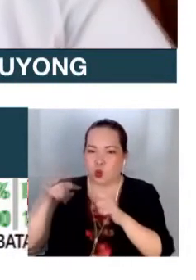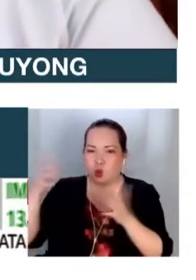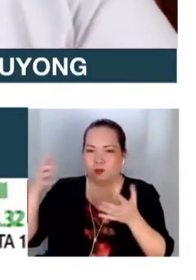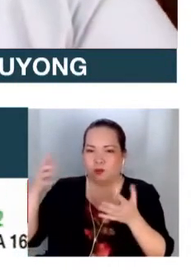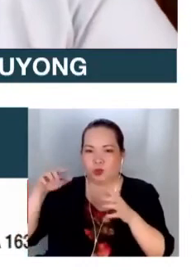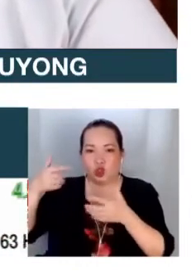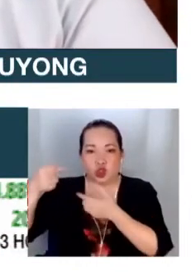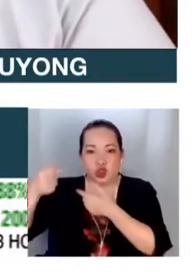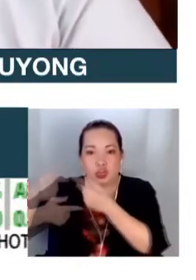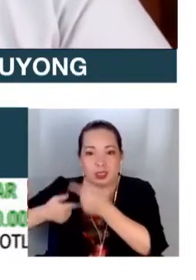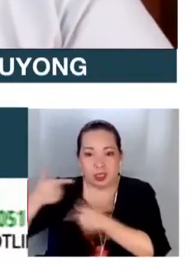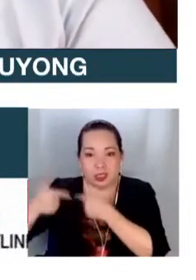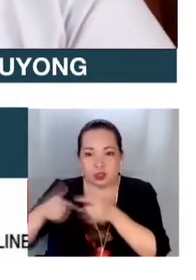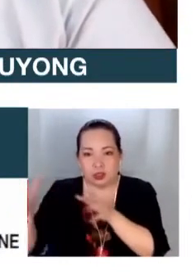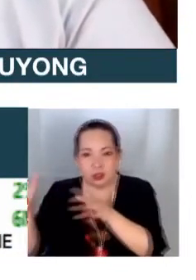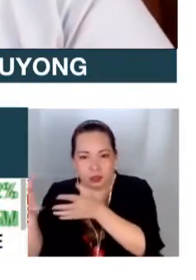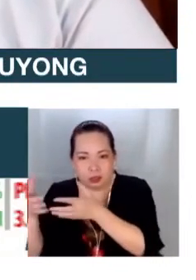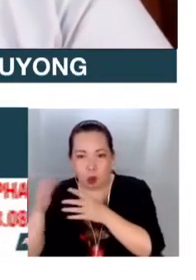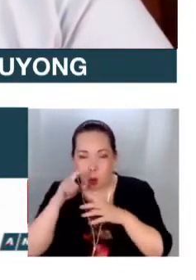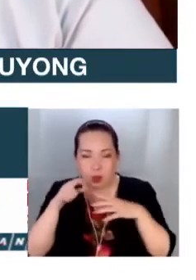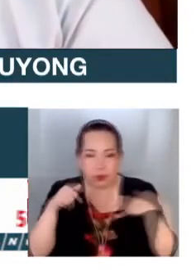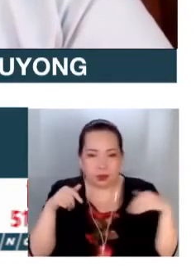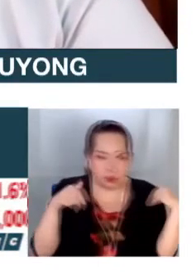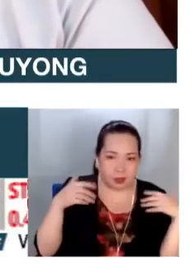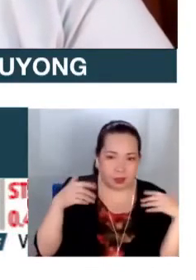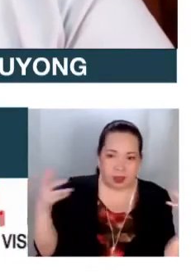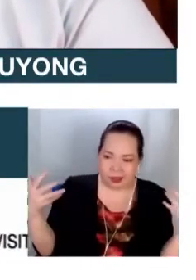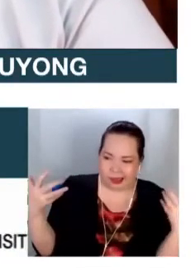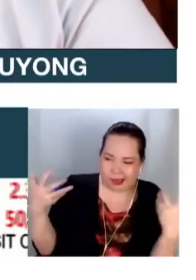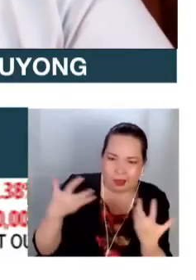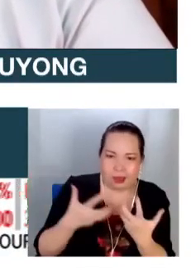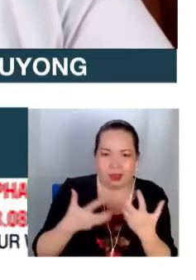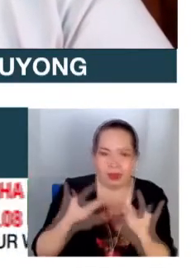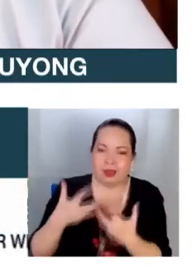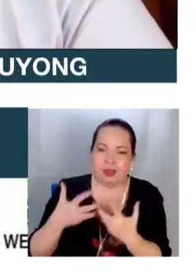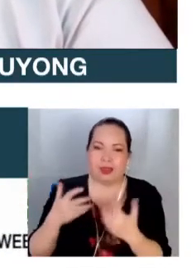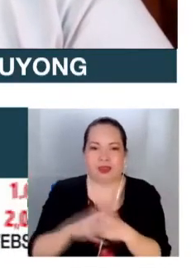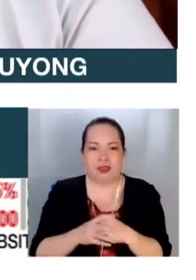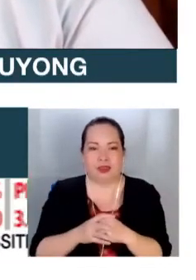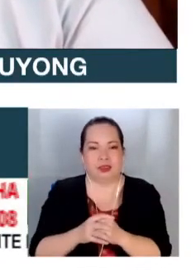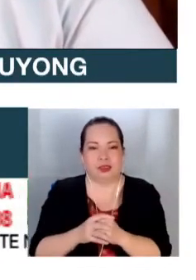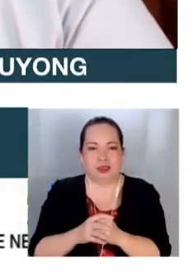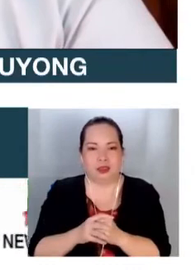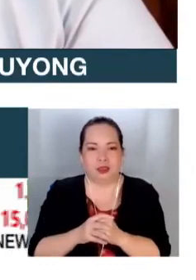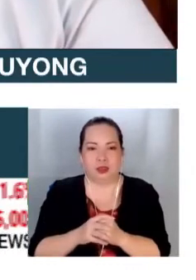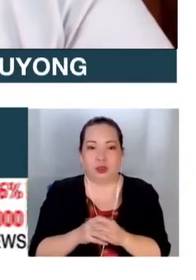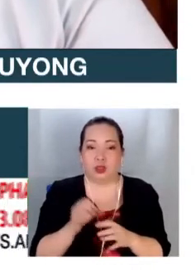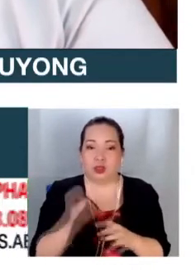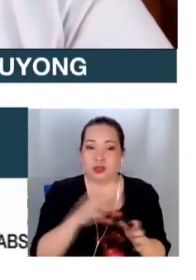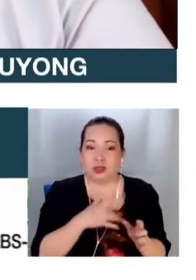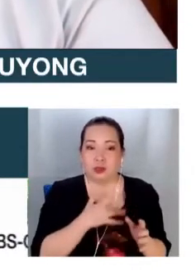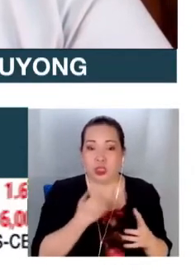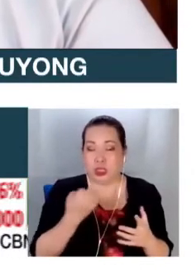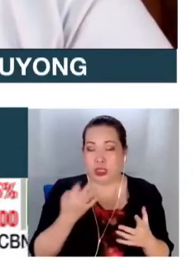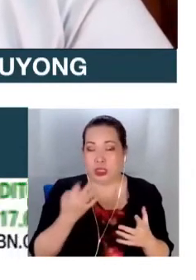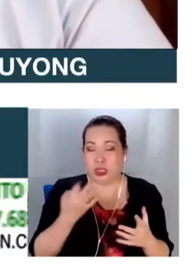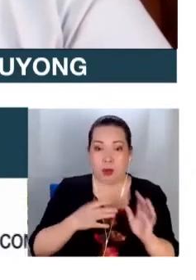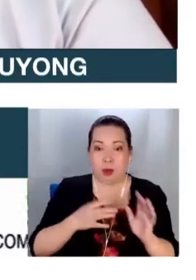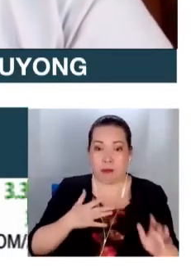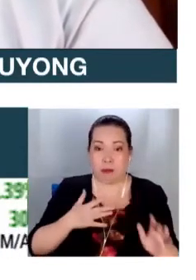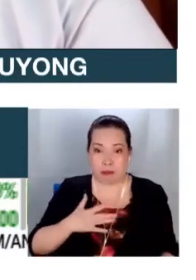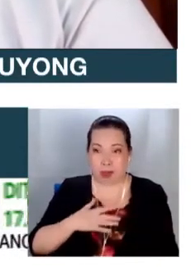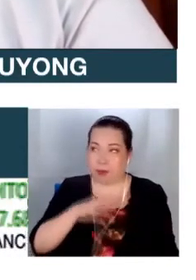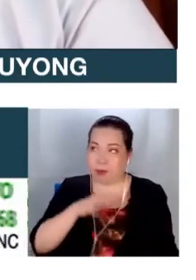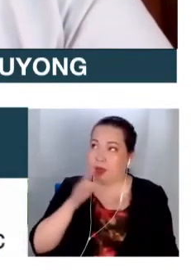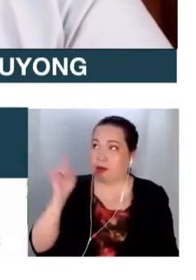happen. Because if that's become your reality already, that you were born to a mother at such a young age,